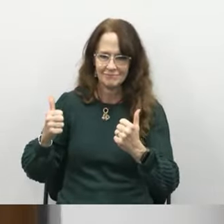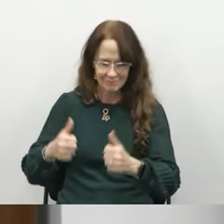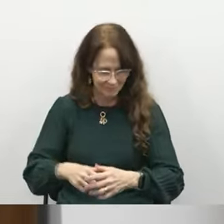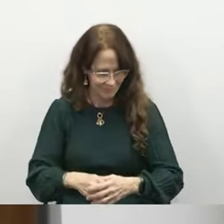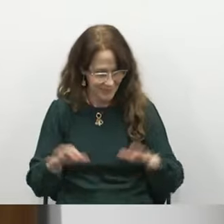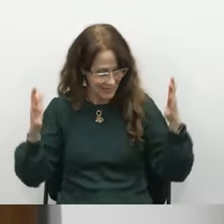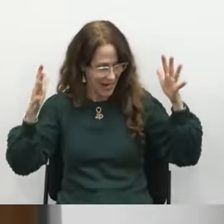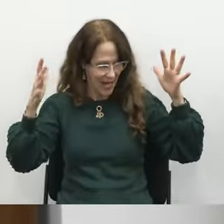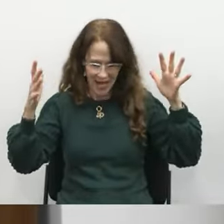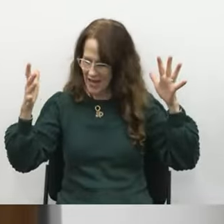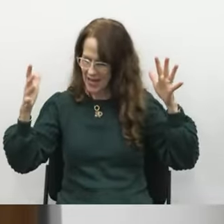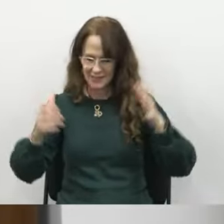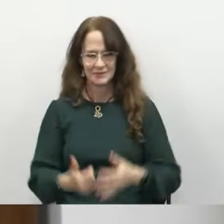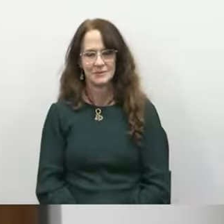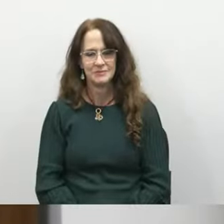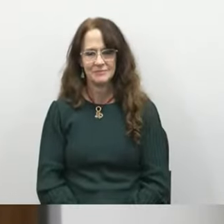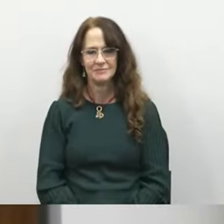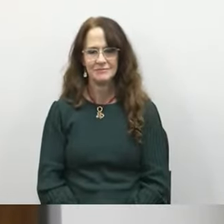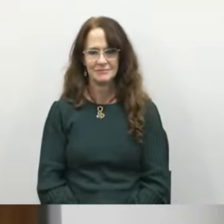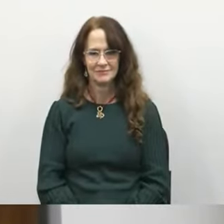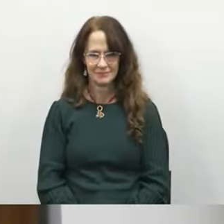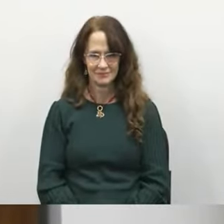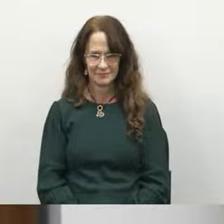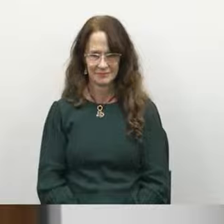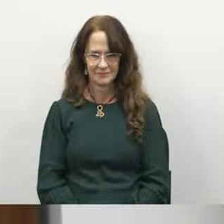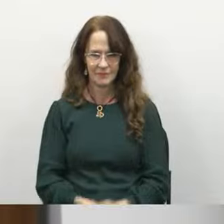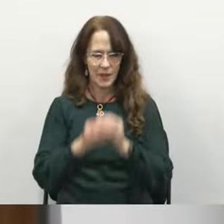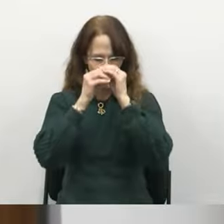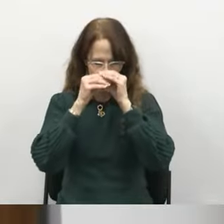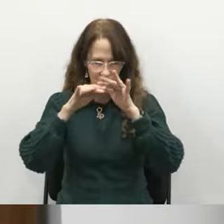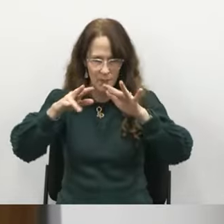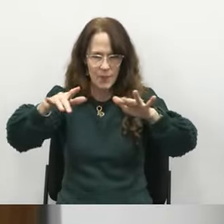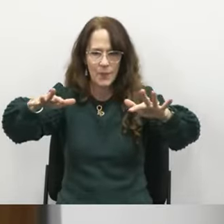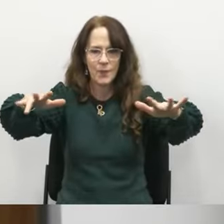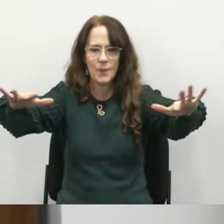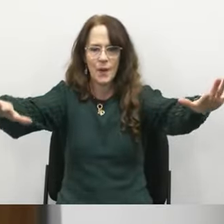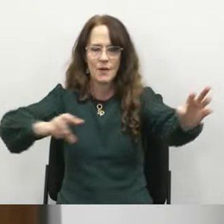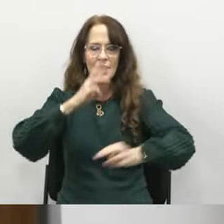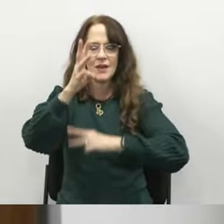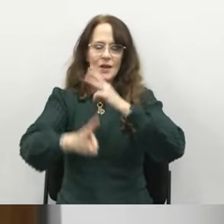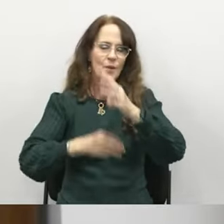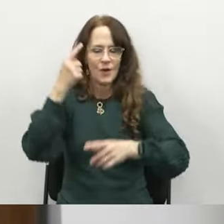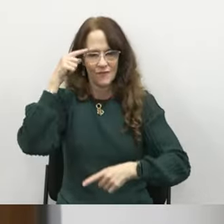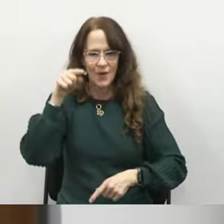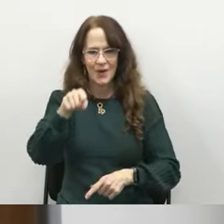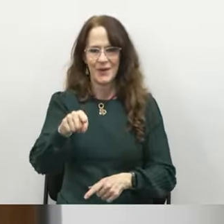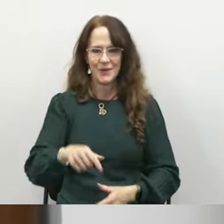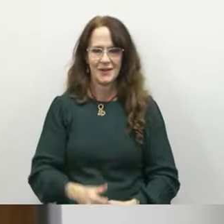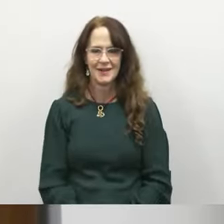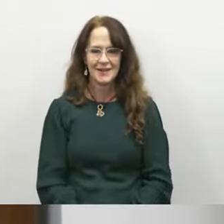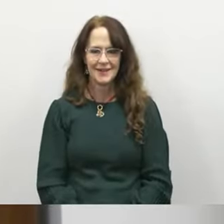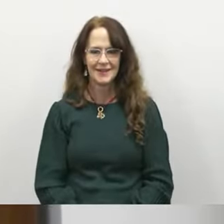Yay! Throwing it out into the universe for you. Thank you.